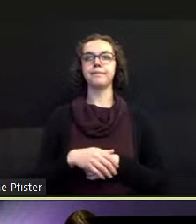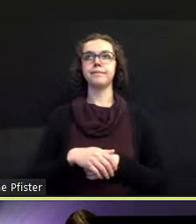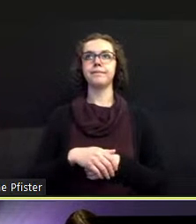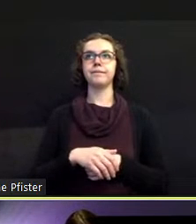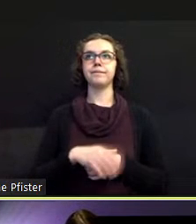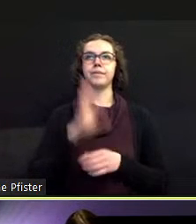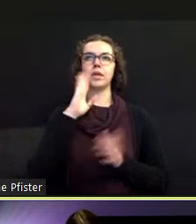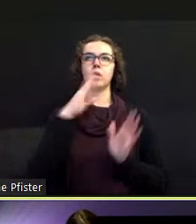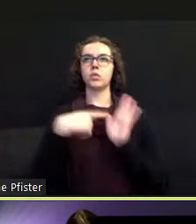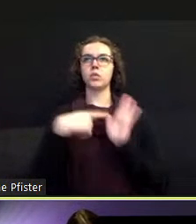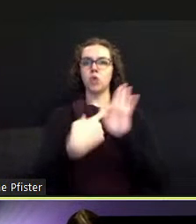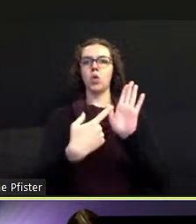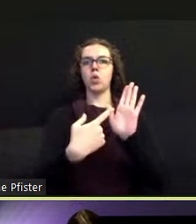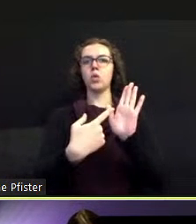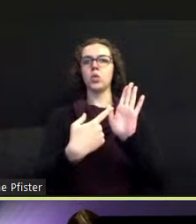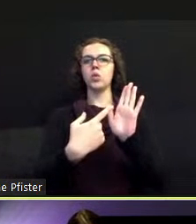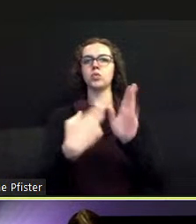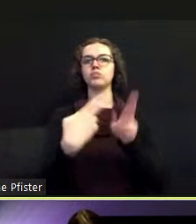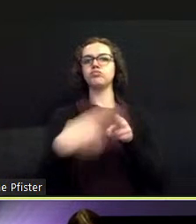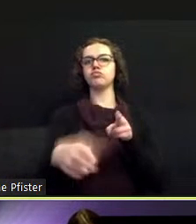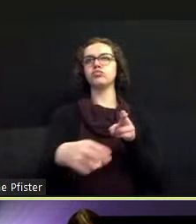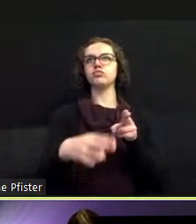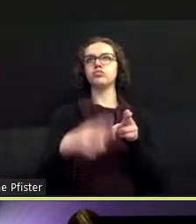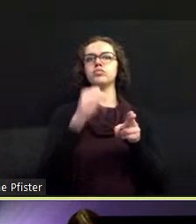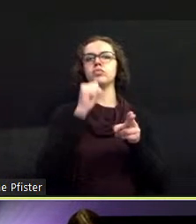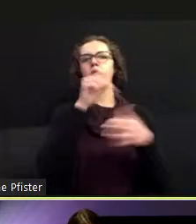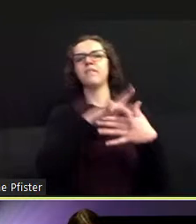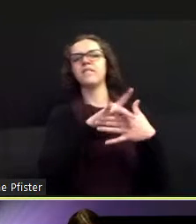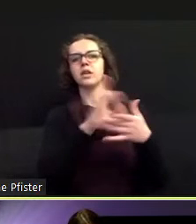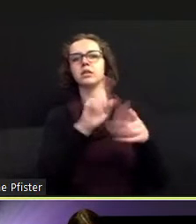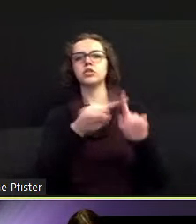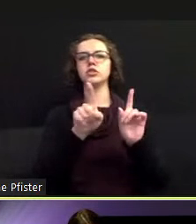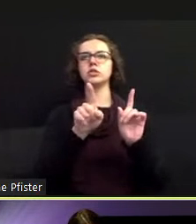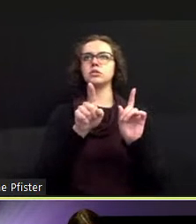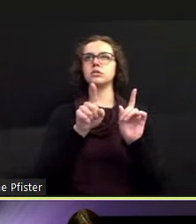So I'll just play just a brief, not for content, but just for the form.